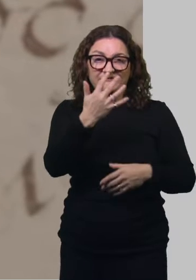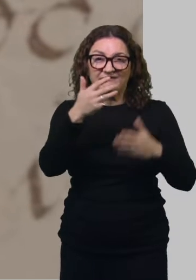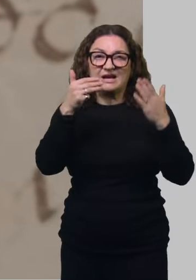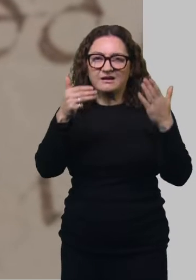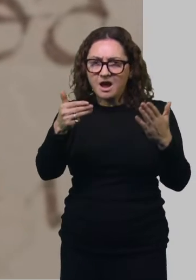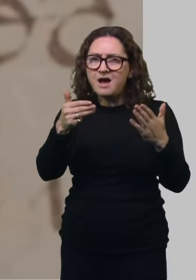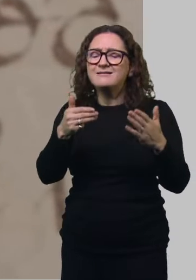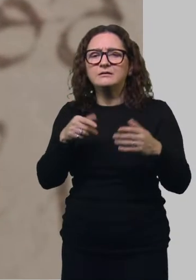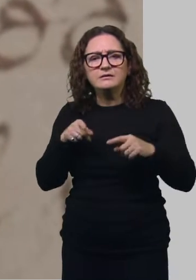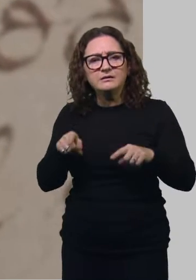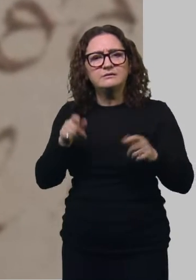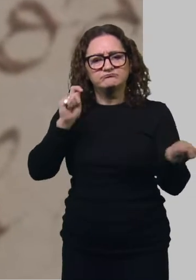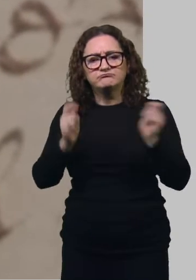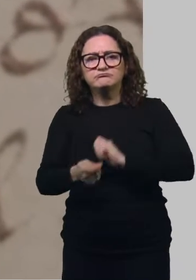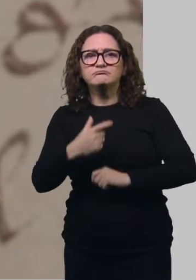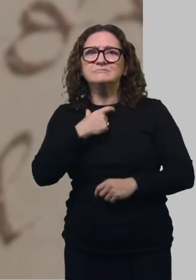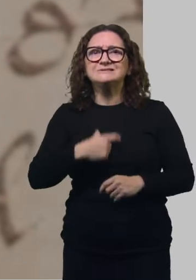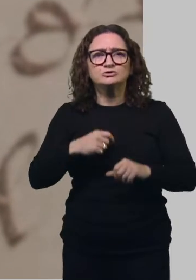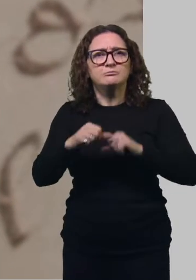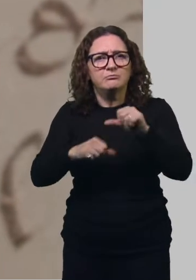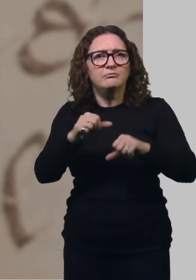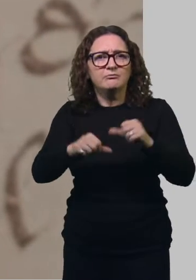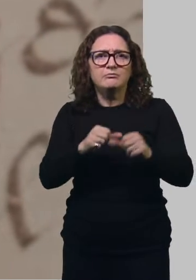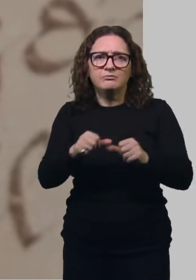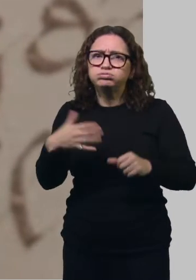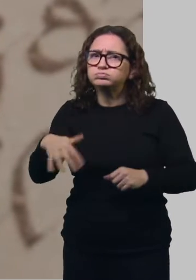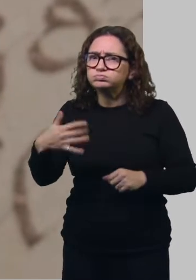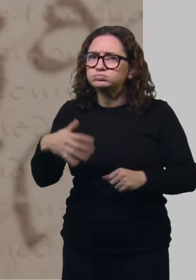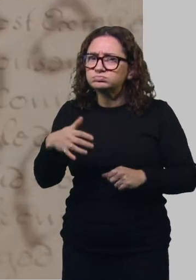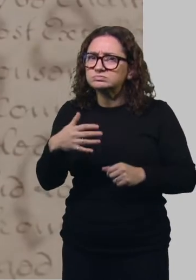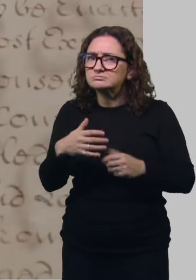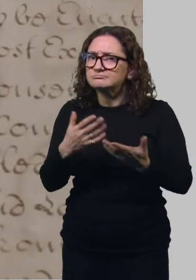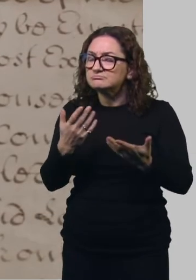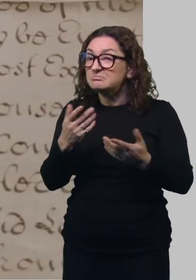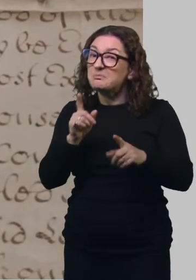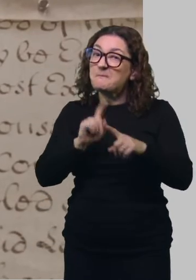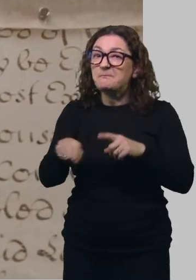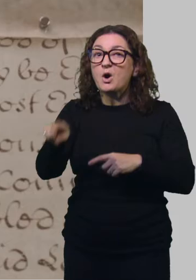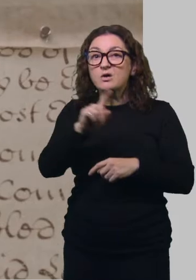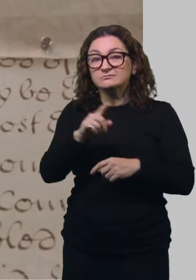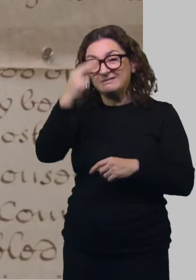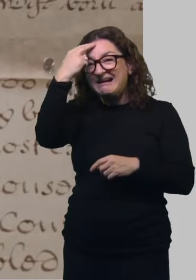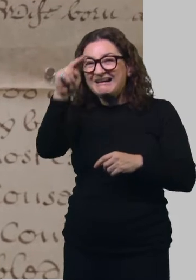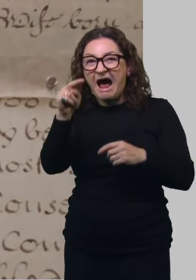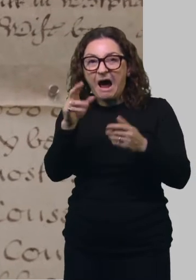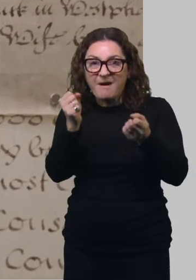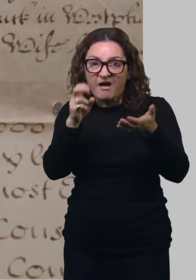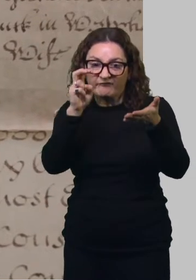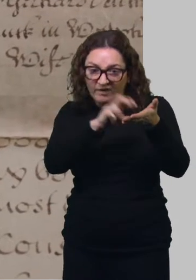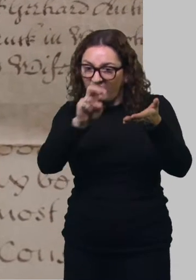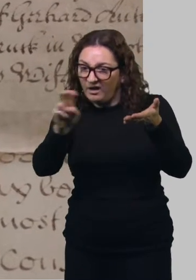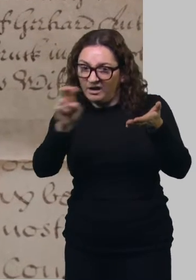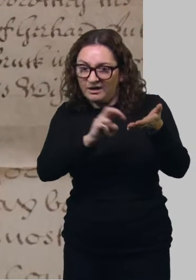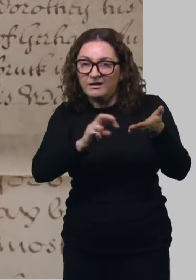usually a number of people were naturalised together to save on costs. This is reflected in that it's not just Handel being naturalised, but